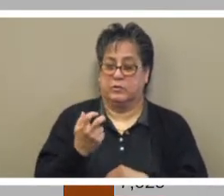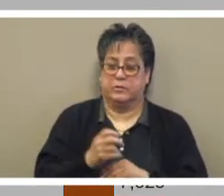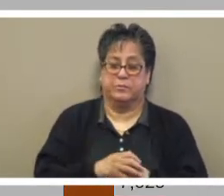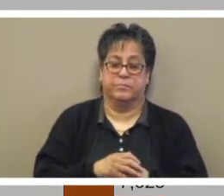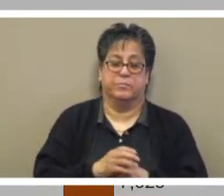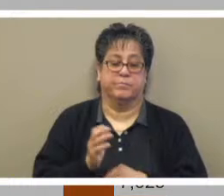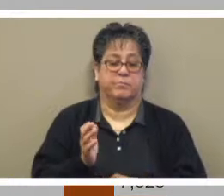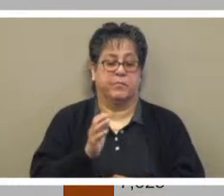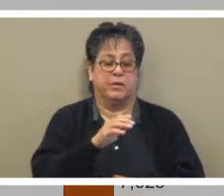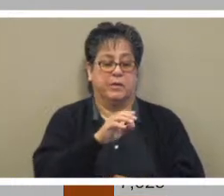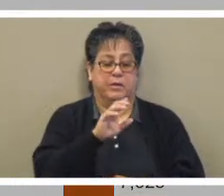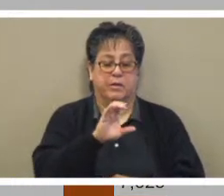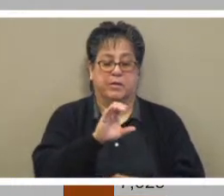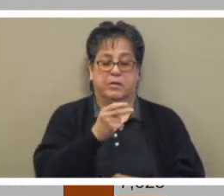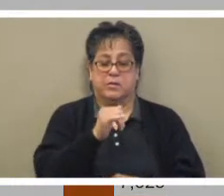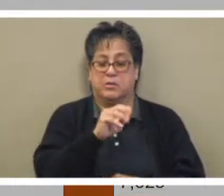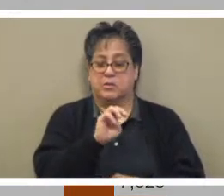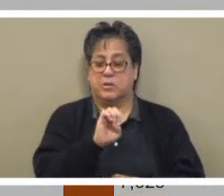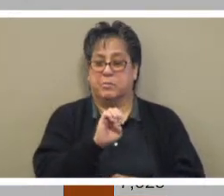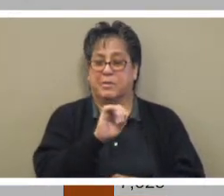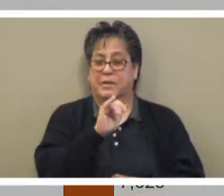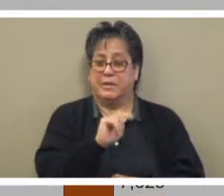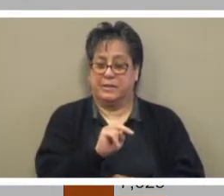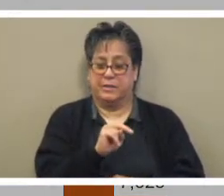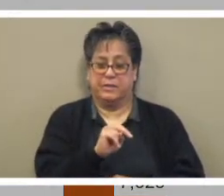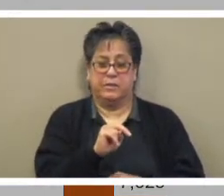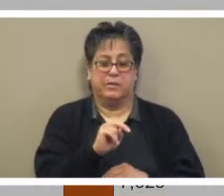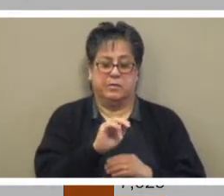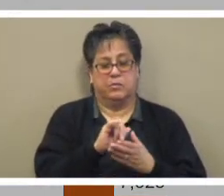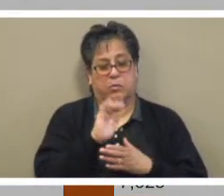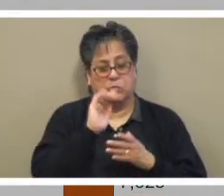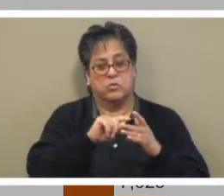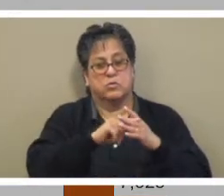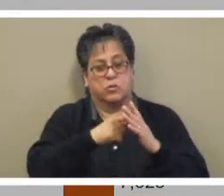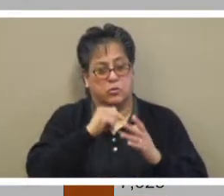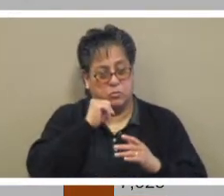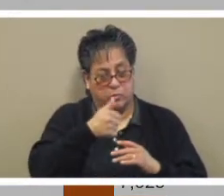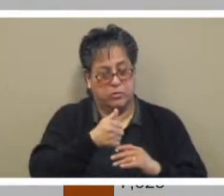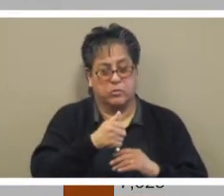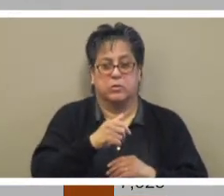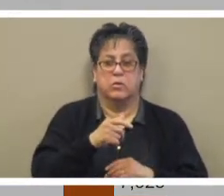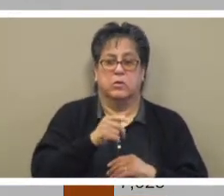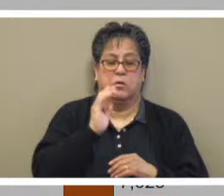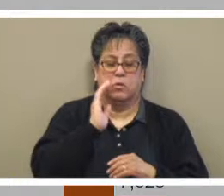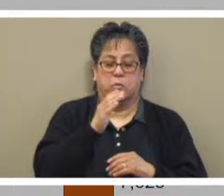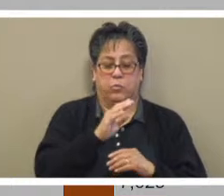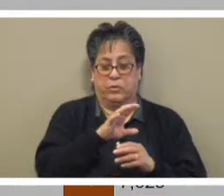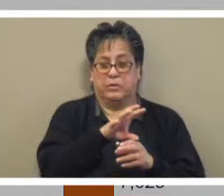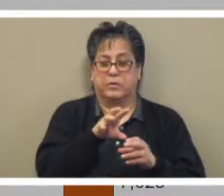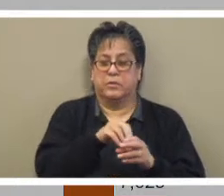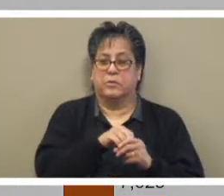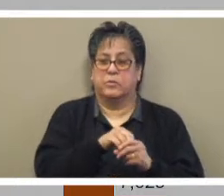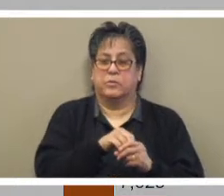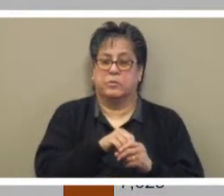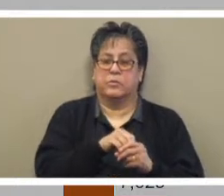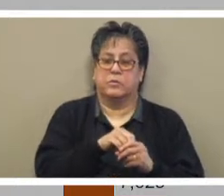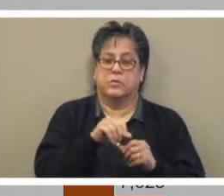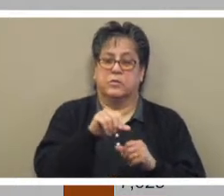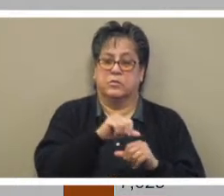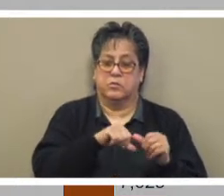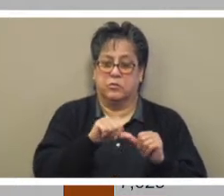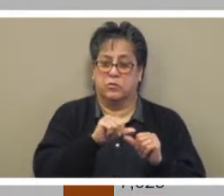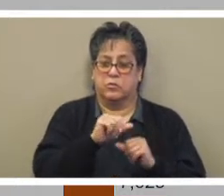chime-in side, we have, as the launch will be tomorrow, we will be including, of course, social